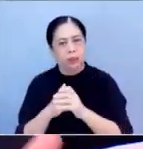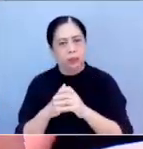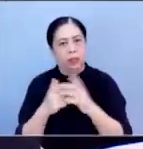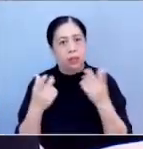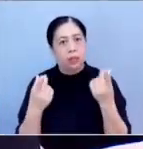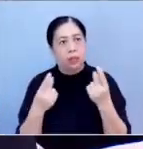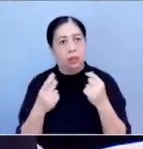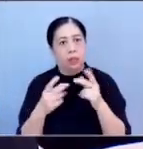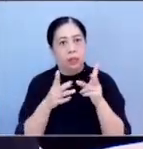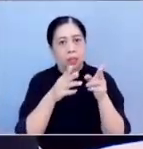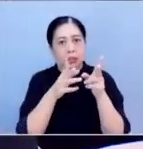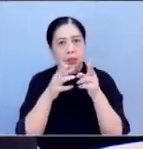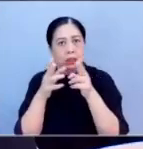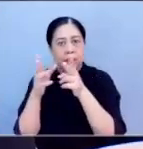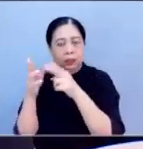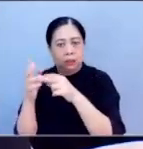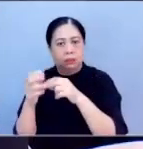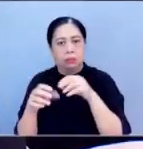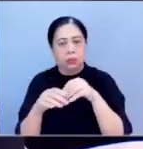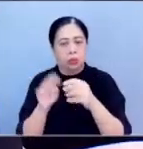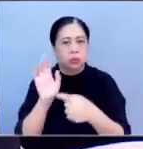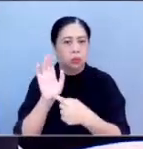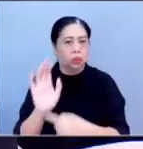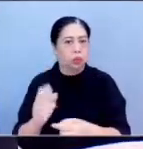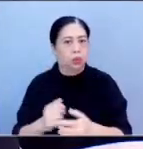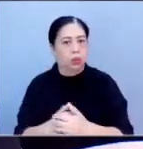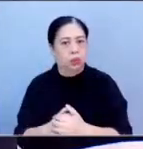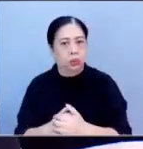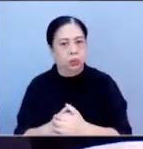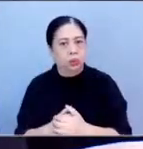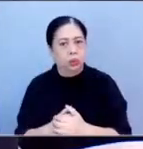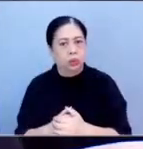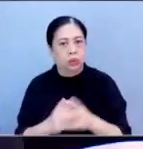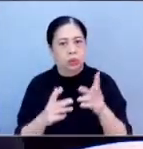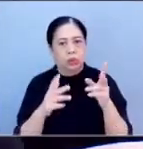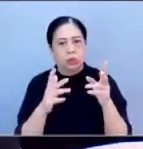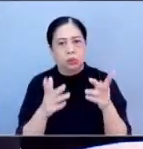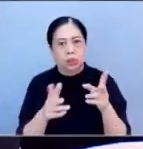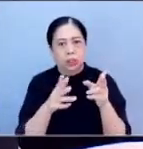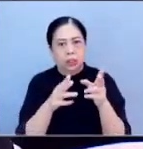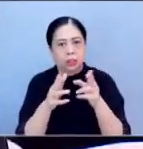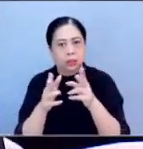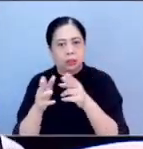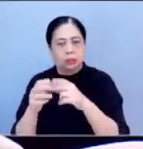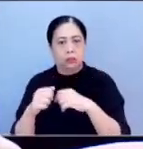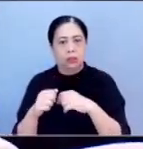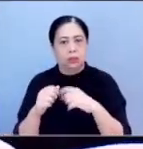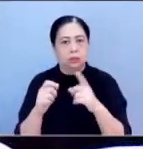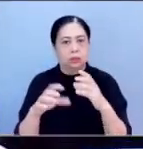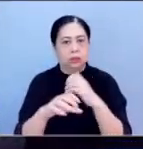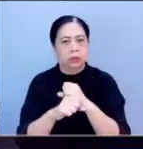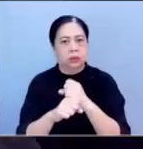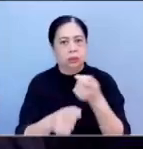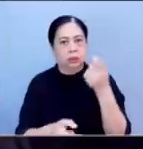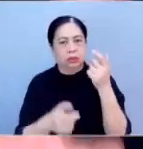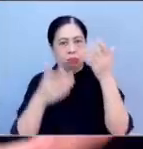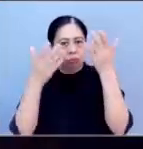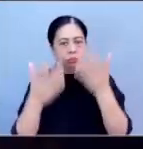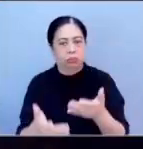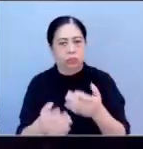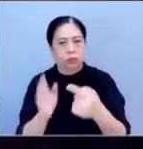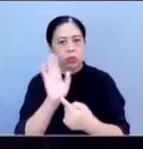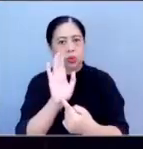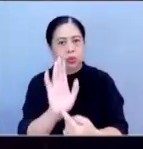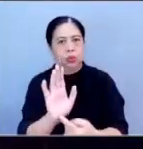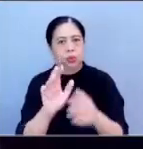they edited me really well on the show. Mm-hmm. And how do so you mean? They did these edits where it's like, basically they took everything you are and then they showed